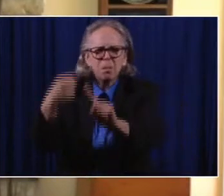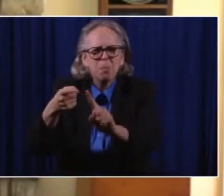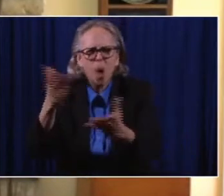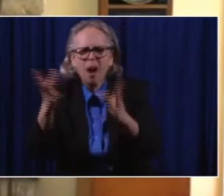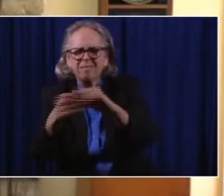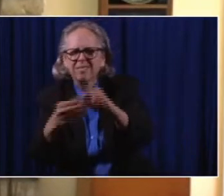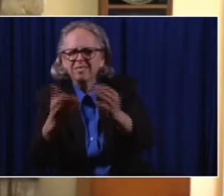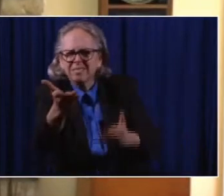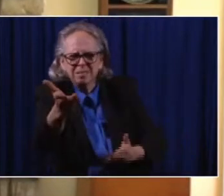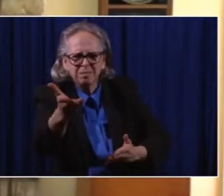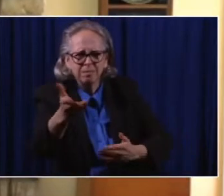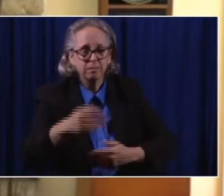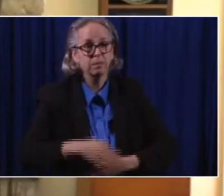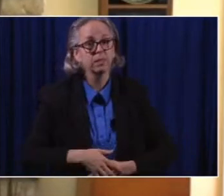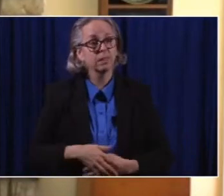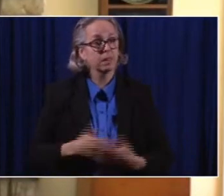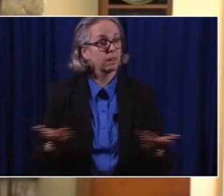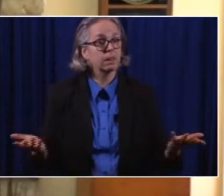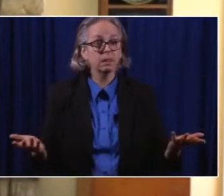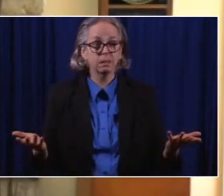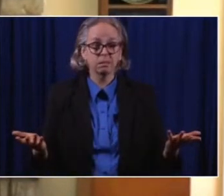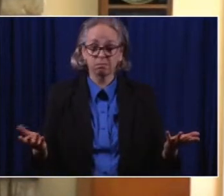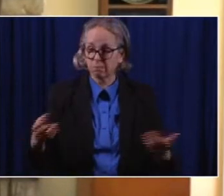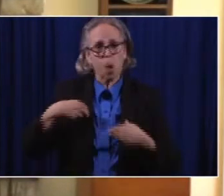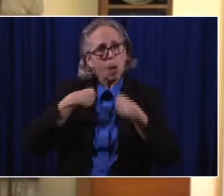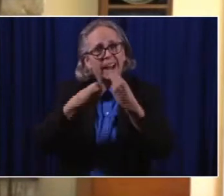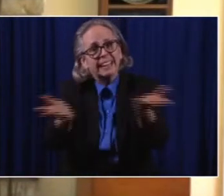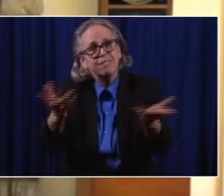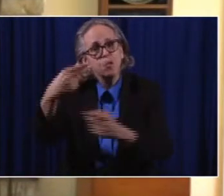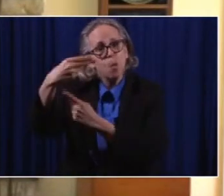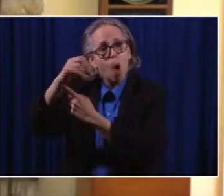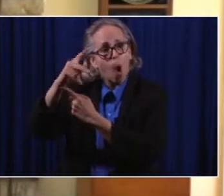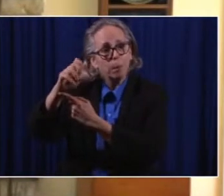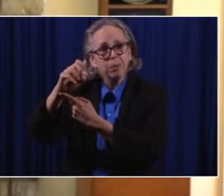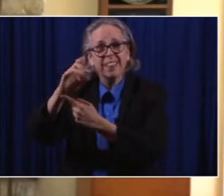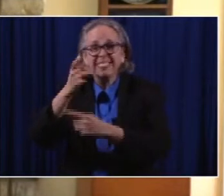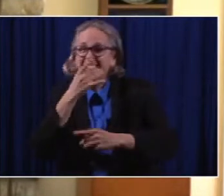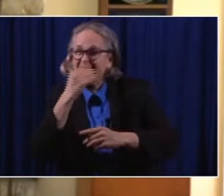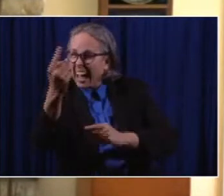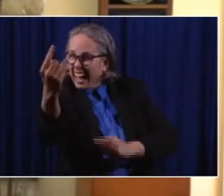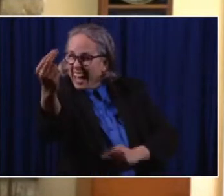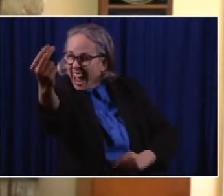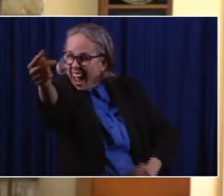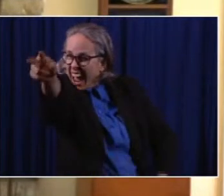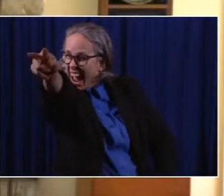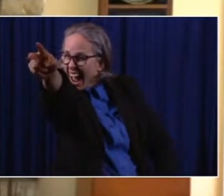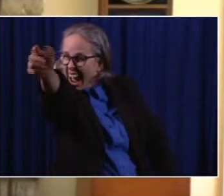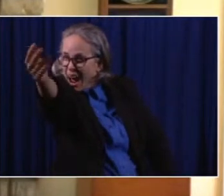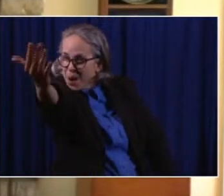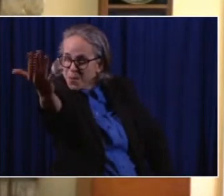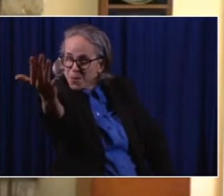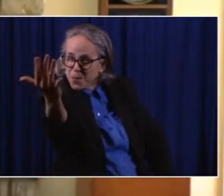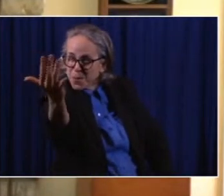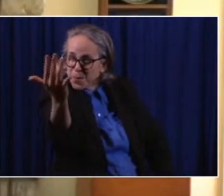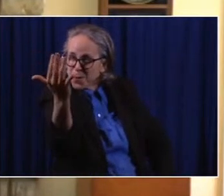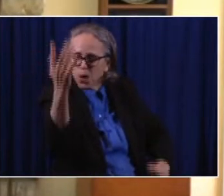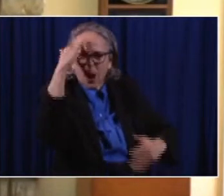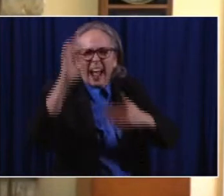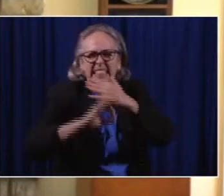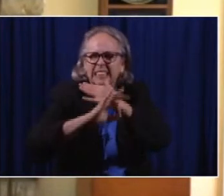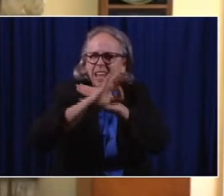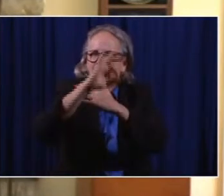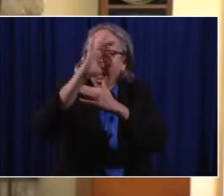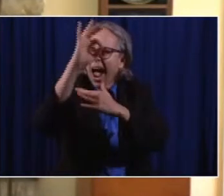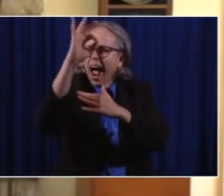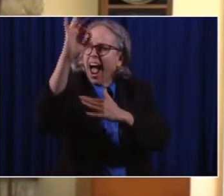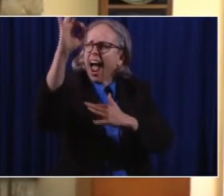We're going to get through this. There is light at the end. We can see the spring coming. We can see the sun coming up. We're just not there yet. And we got to get there. And we